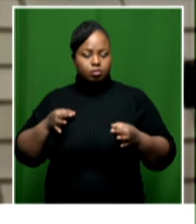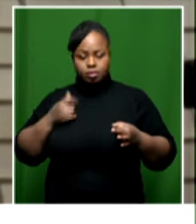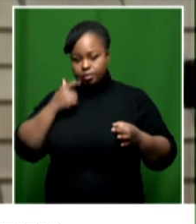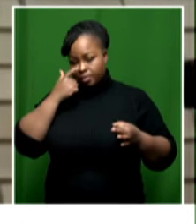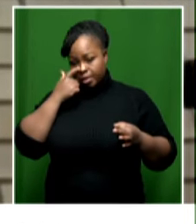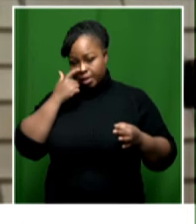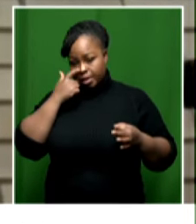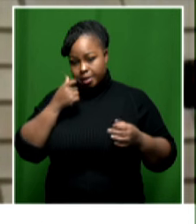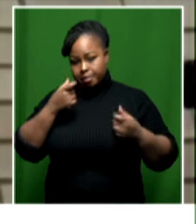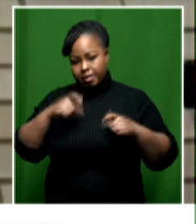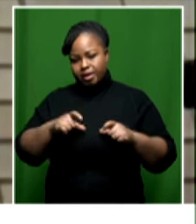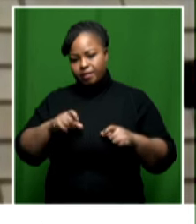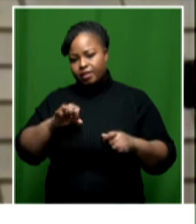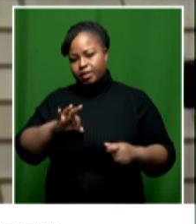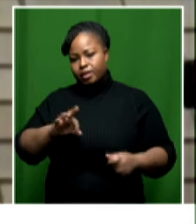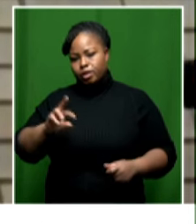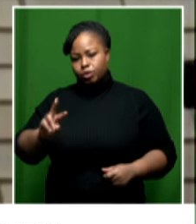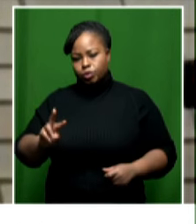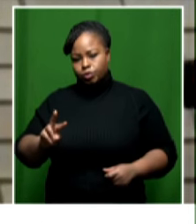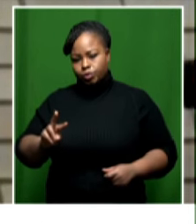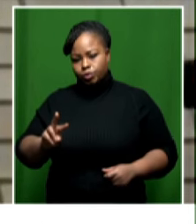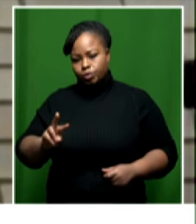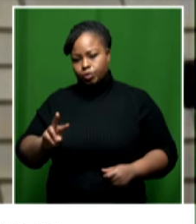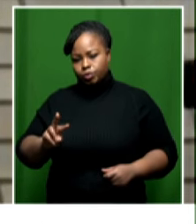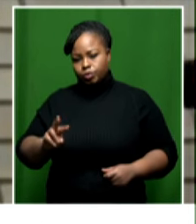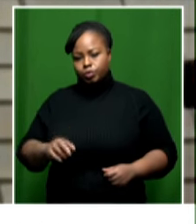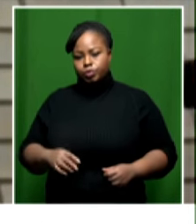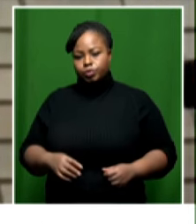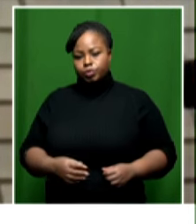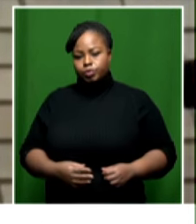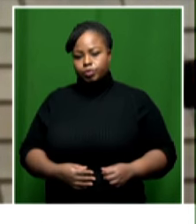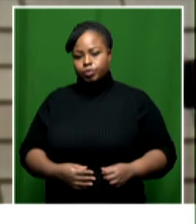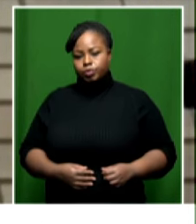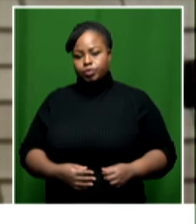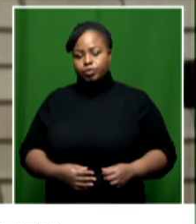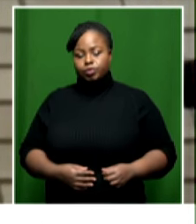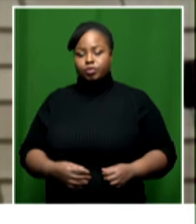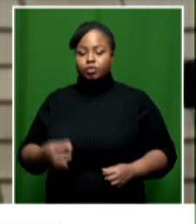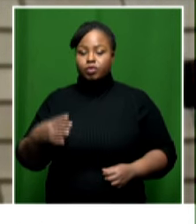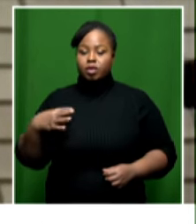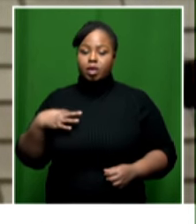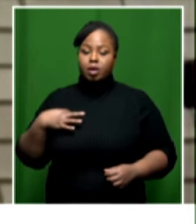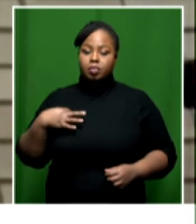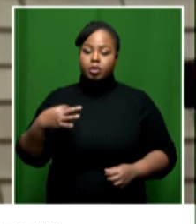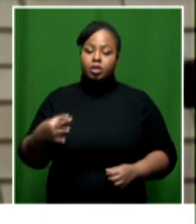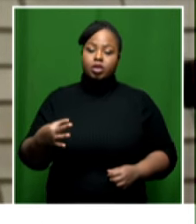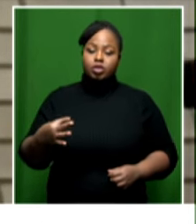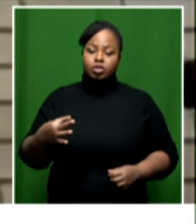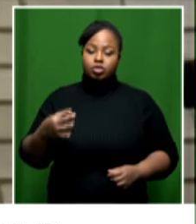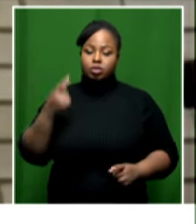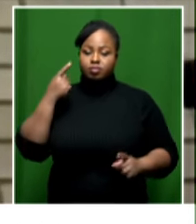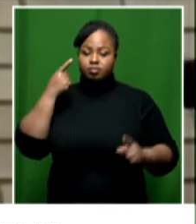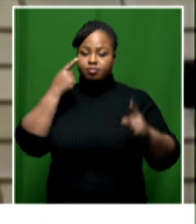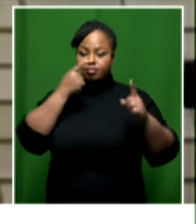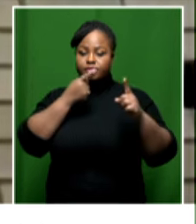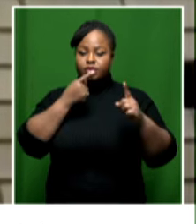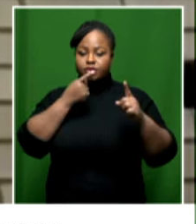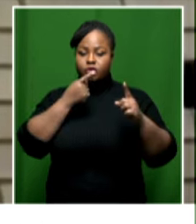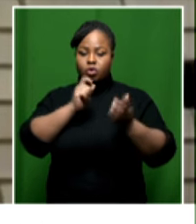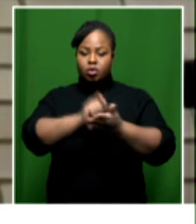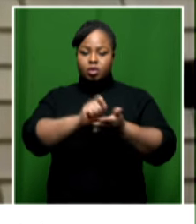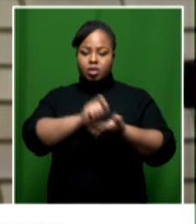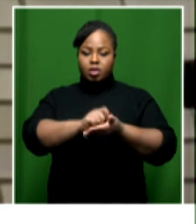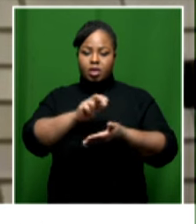At paragraph 32, in connection with the application aimed at the affidavit of the third respondent,